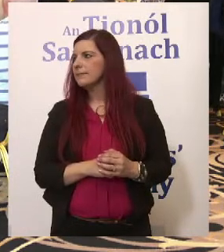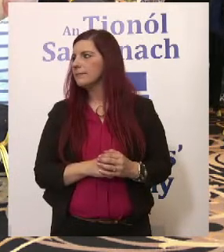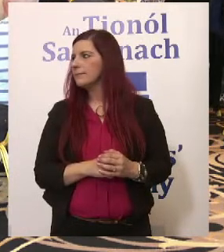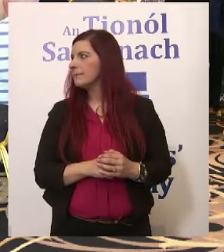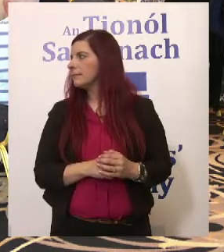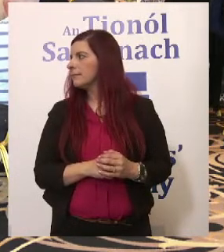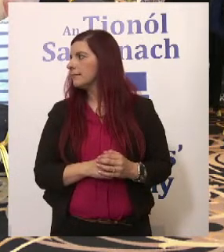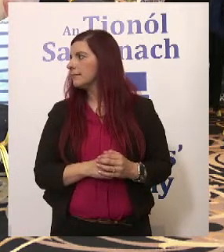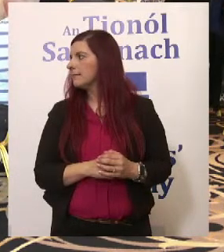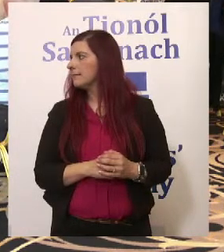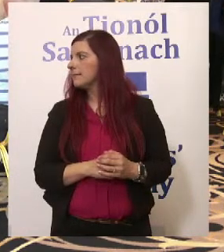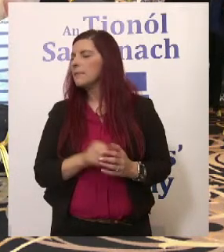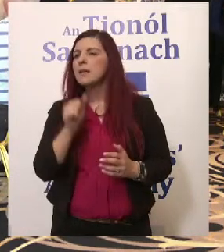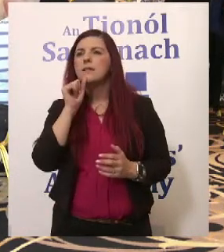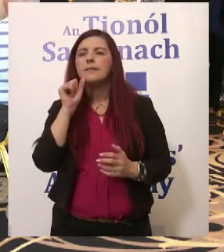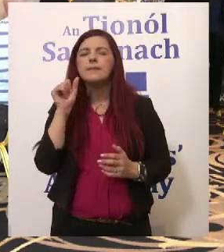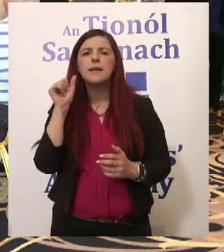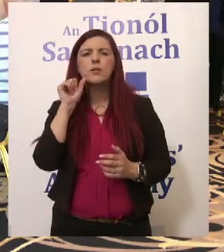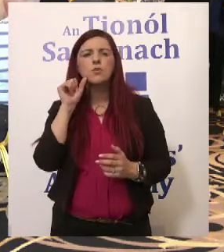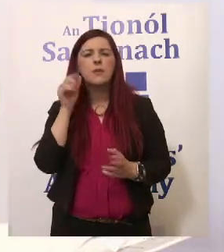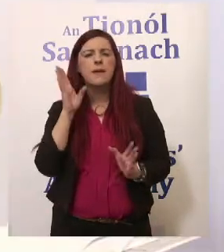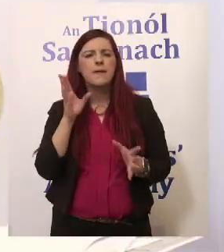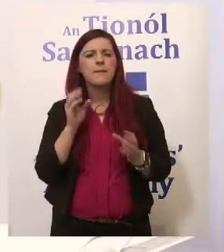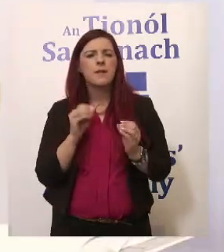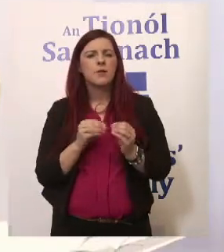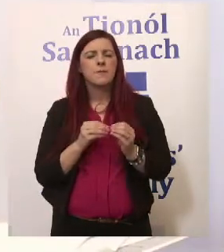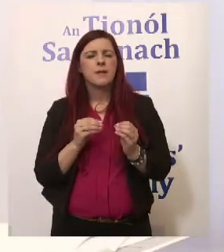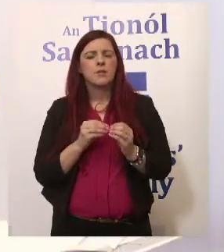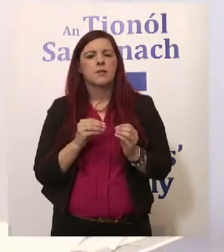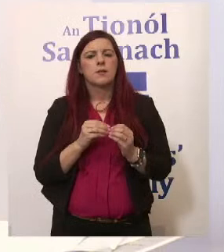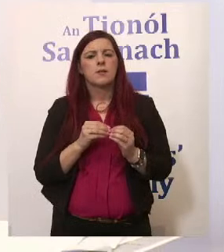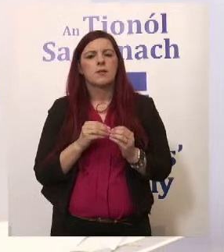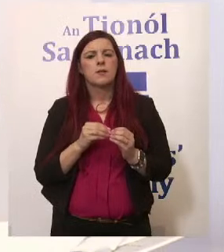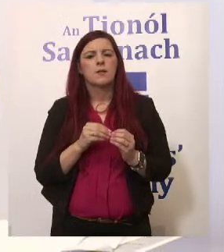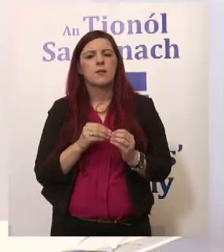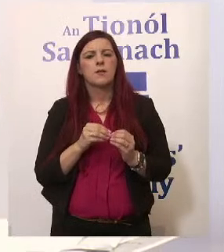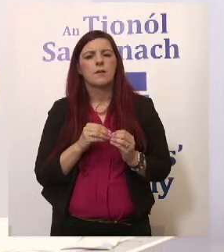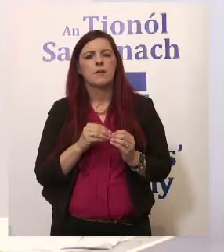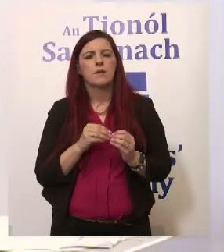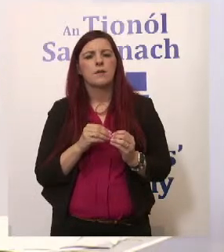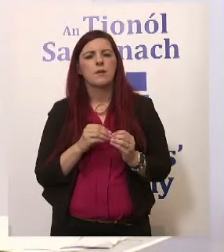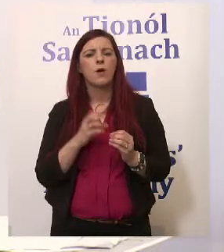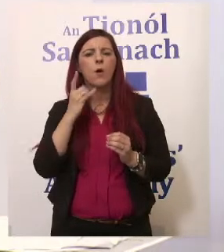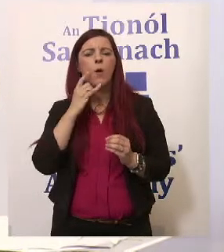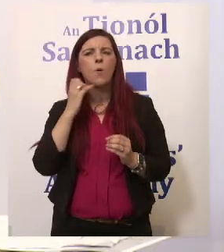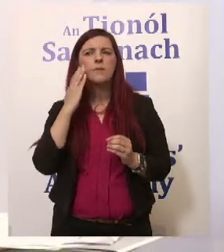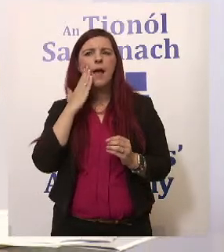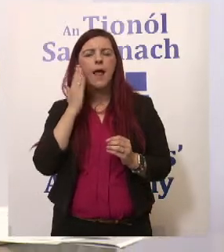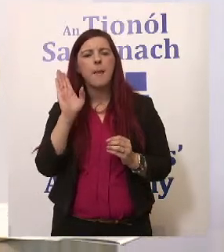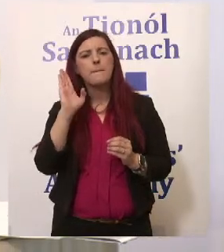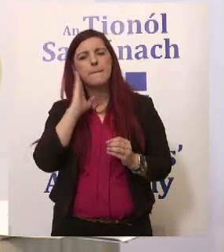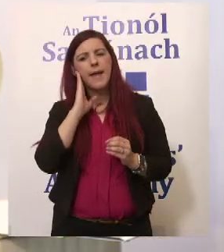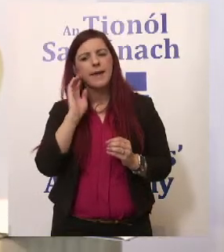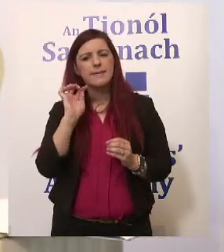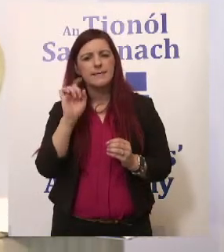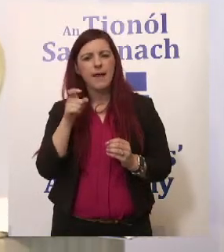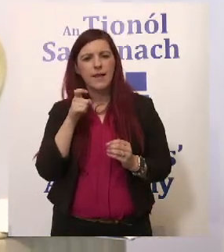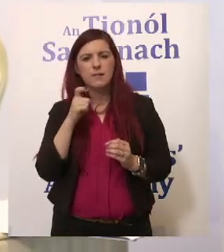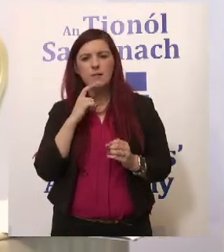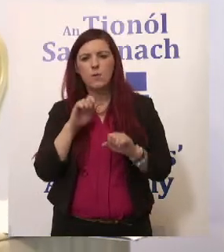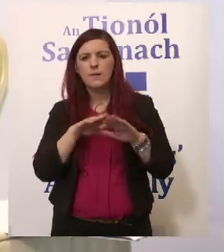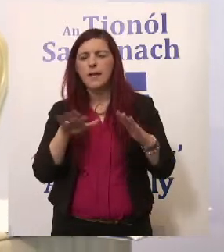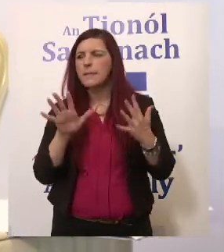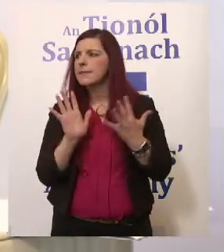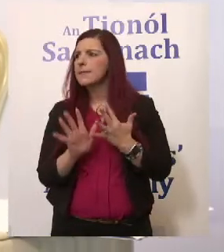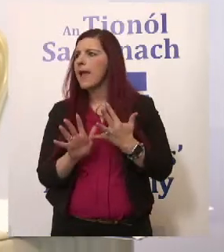Hearn, yesterday mentioned or referenced a hotel bed tax, and Table 10 and